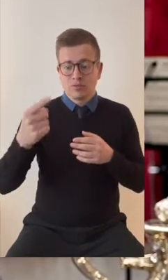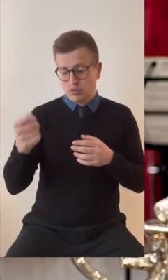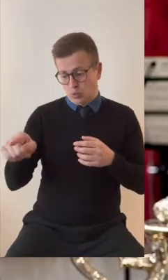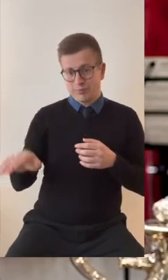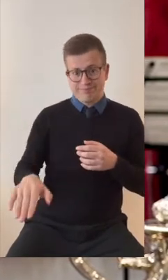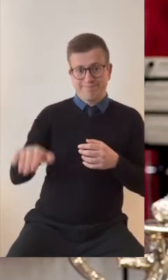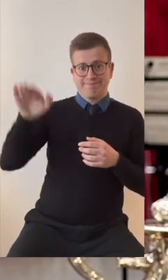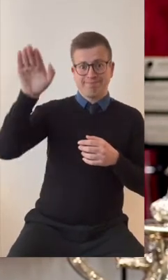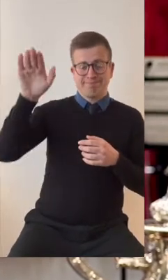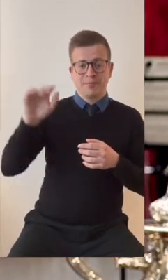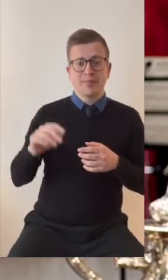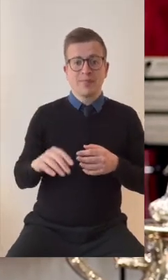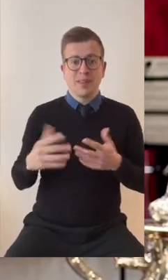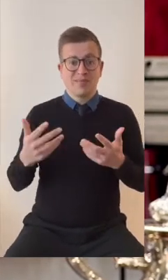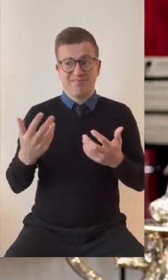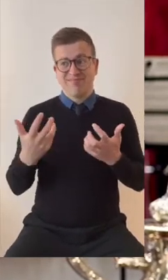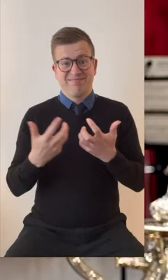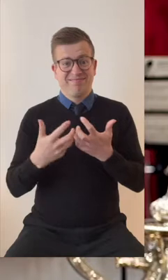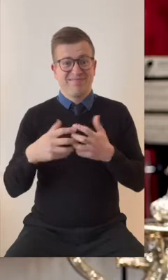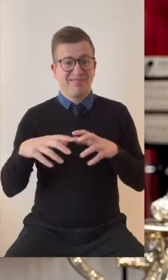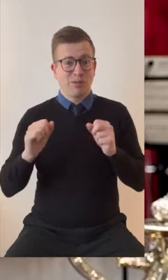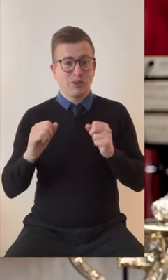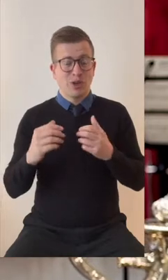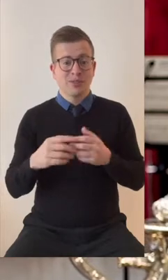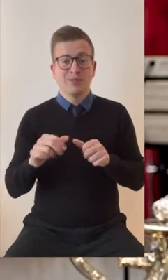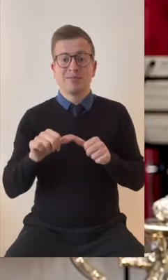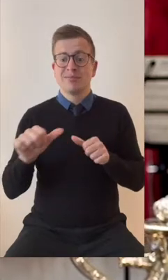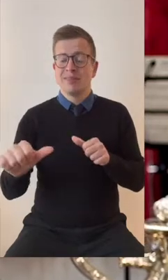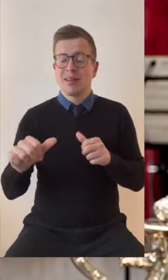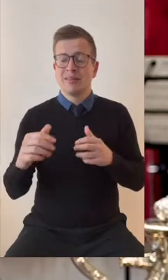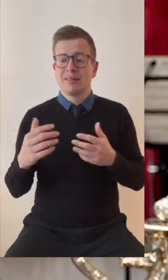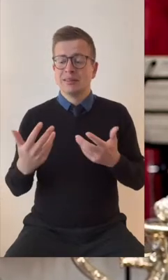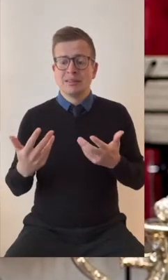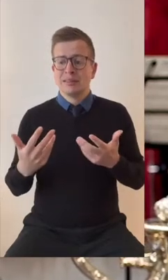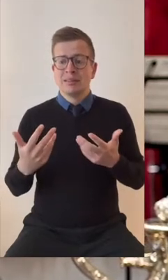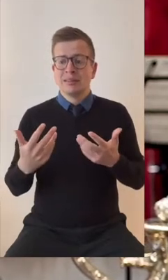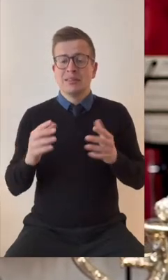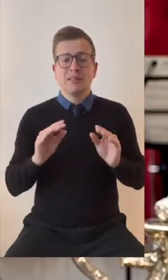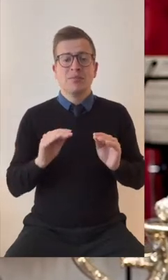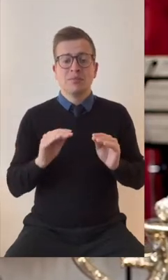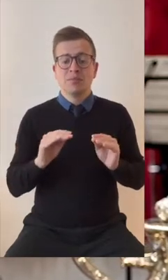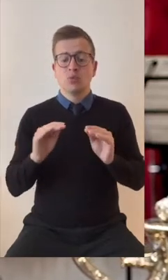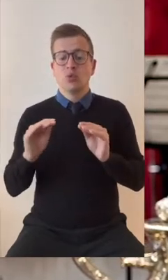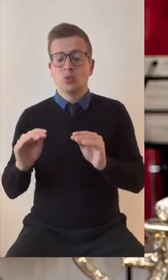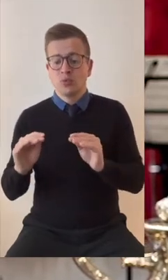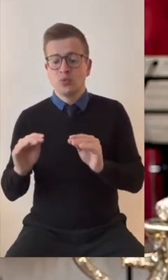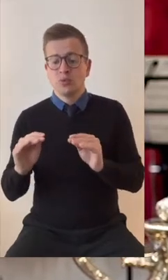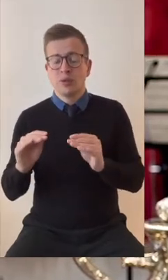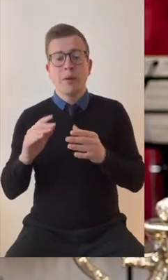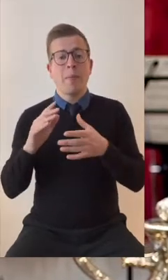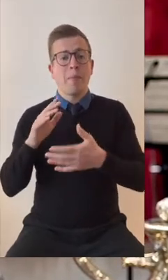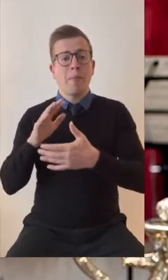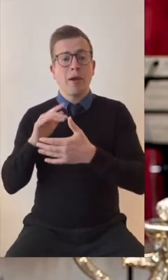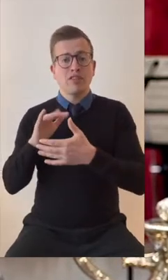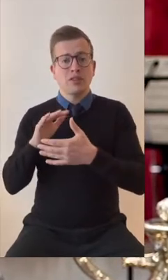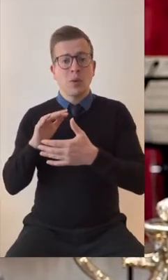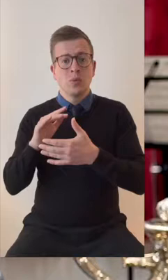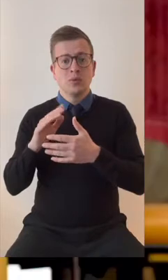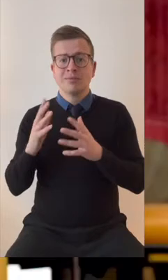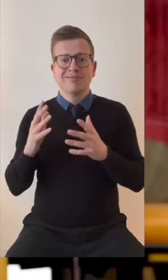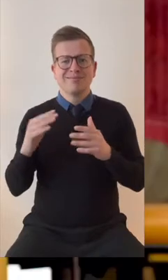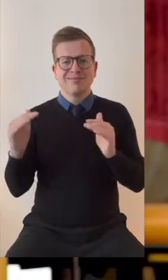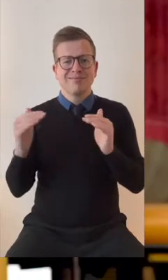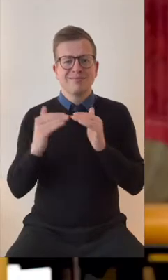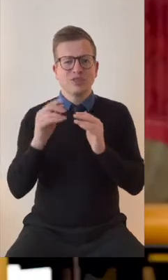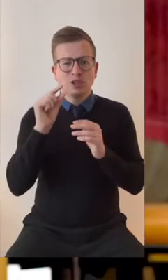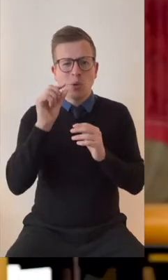bigger." And that's how I started that. And after that, I sort of moved on to baritone. I wasn't quite